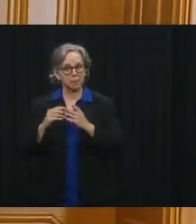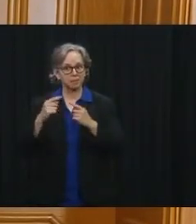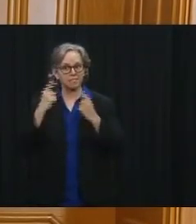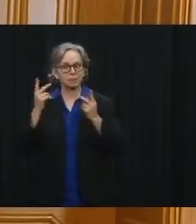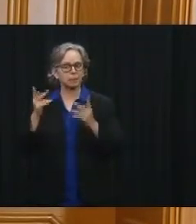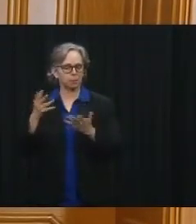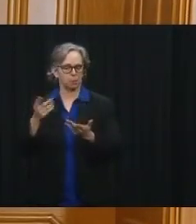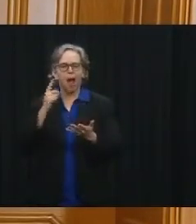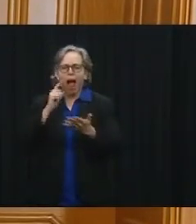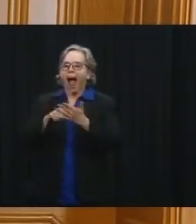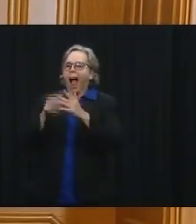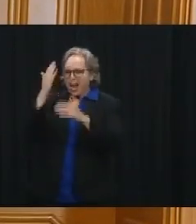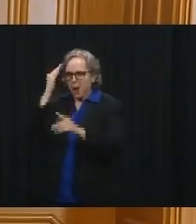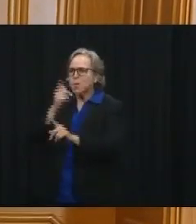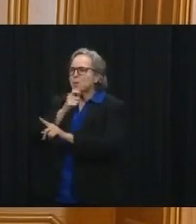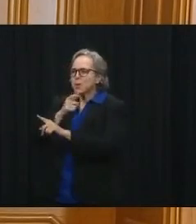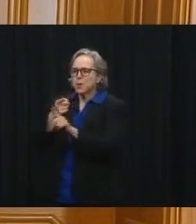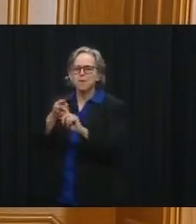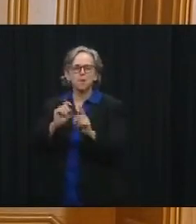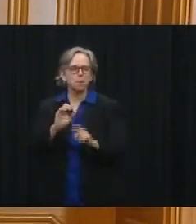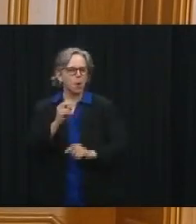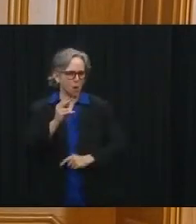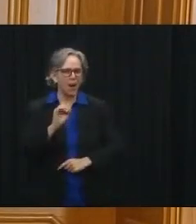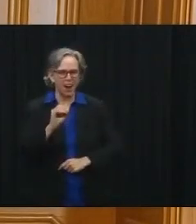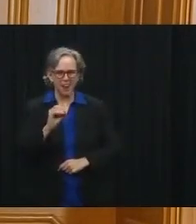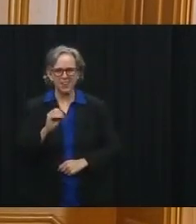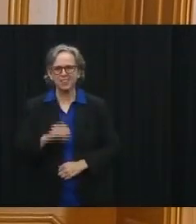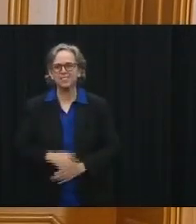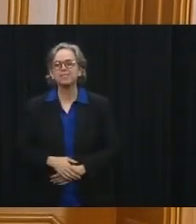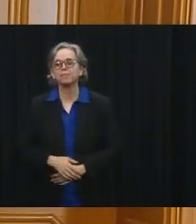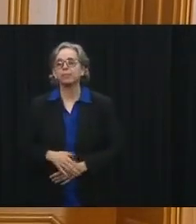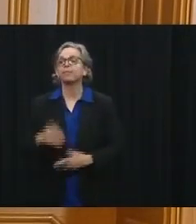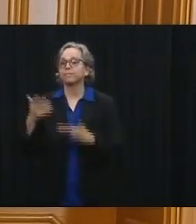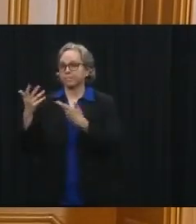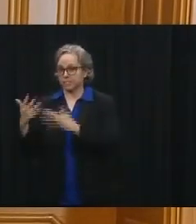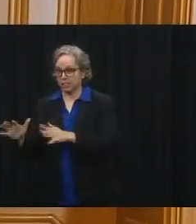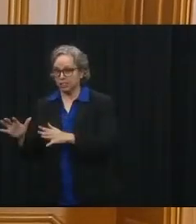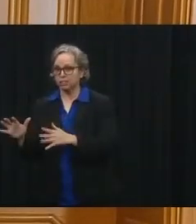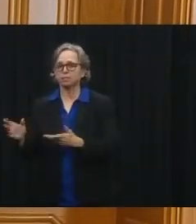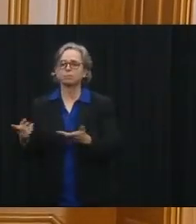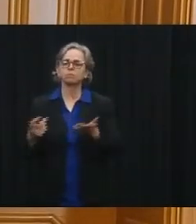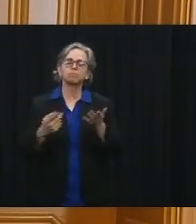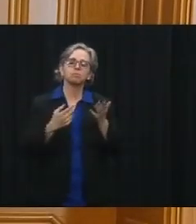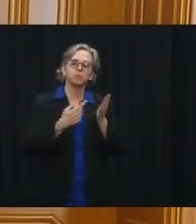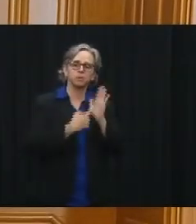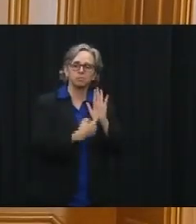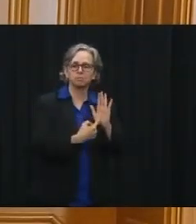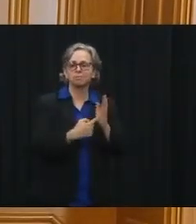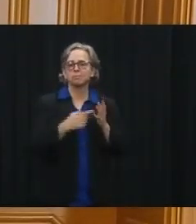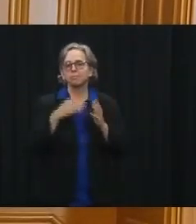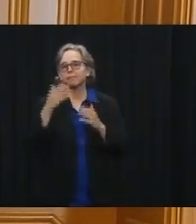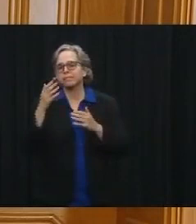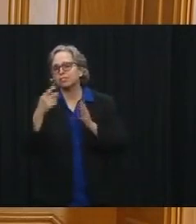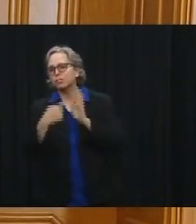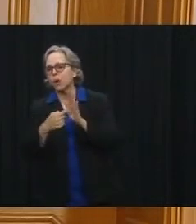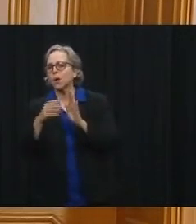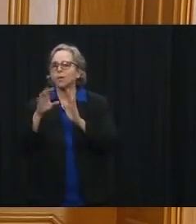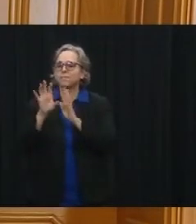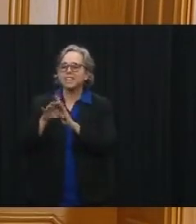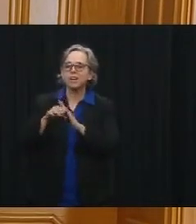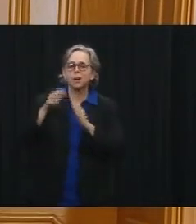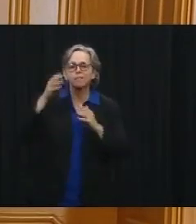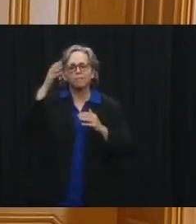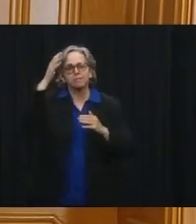then we're also going to move to the future videos, the men and women who are out there who are just making a